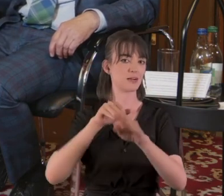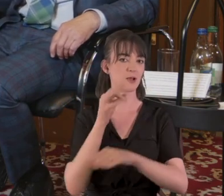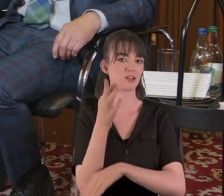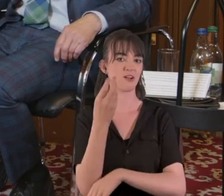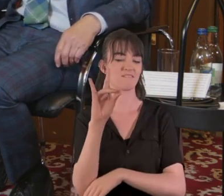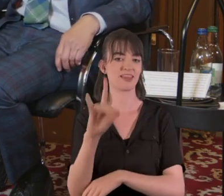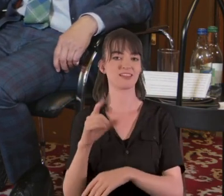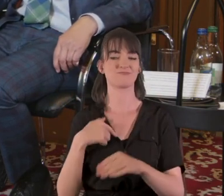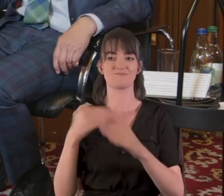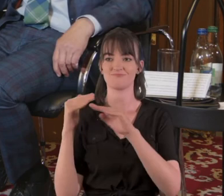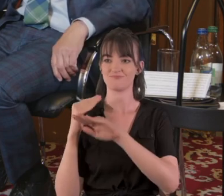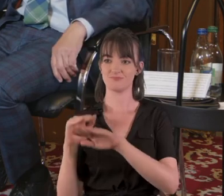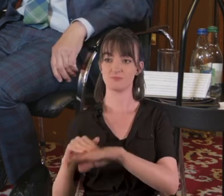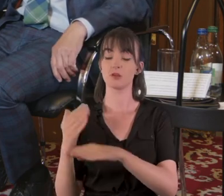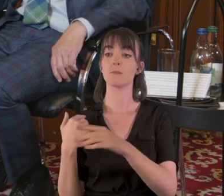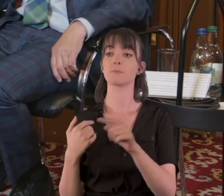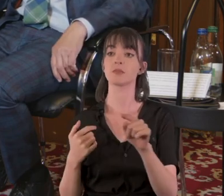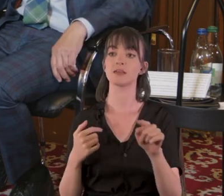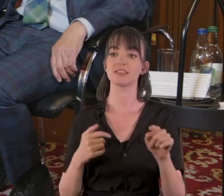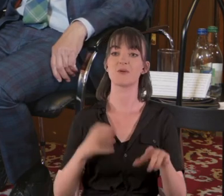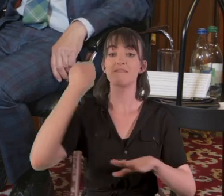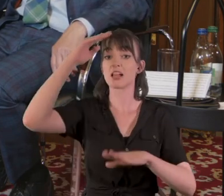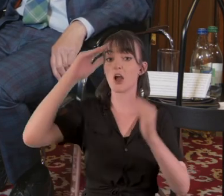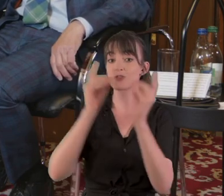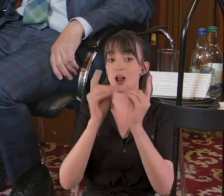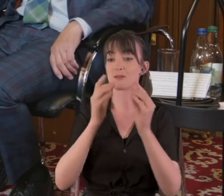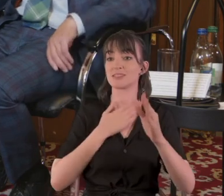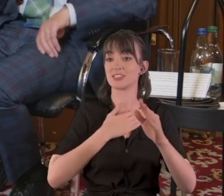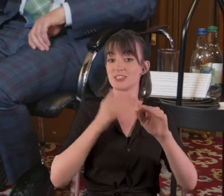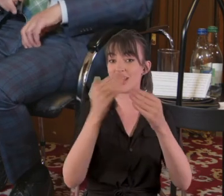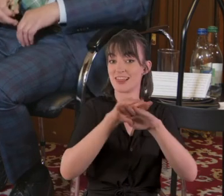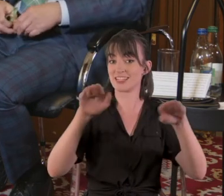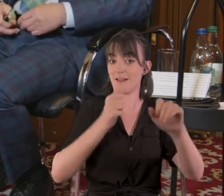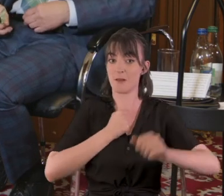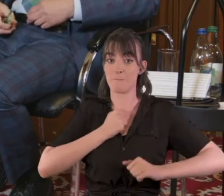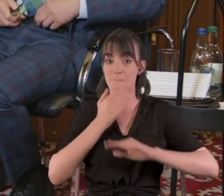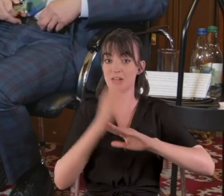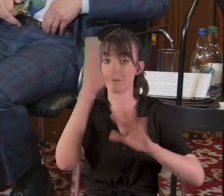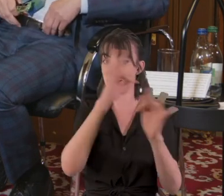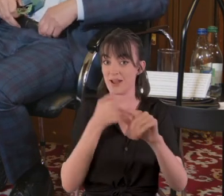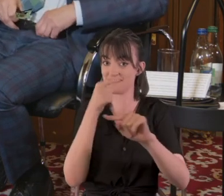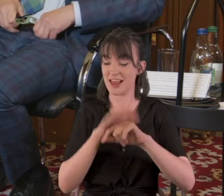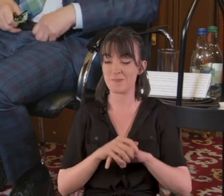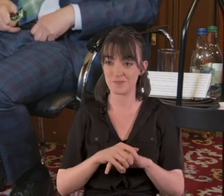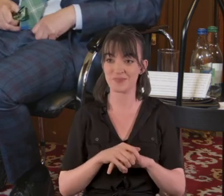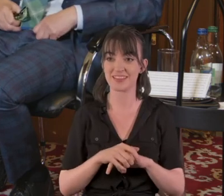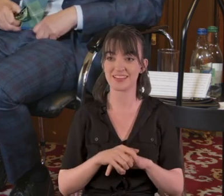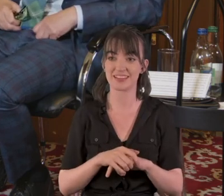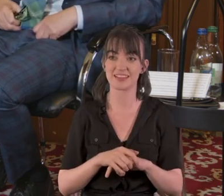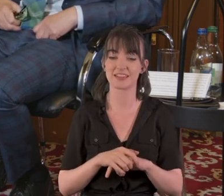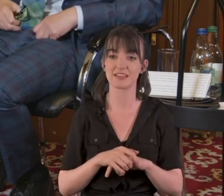Griffith's activities in that role. The Irish role. Documents are just outside the shelf there, Michael. I'm in charge of the project that's publishing them. I'll call it, John Gibney